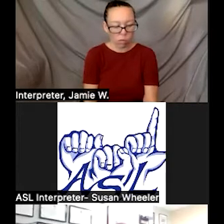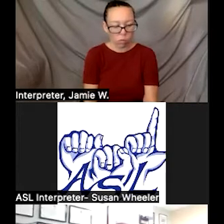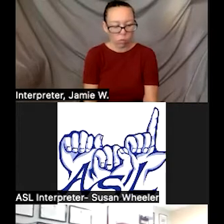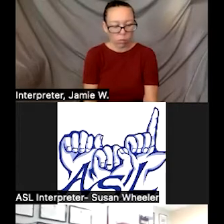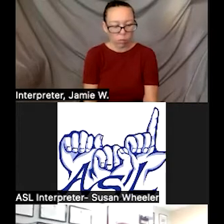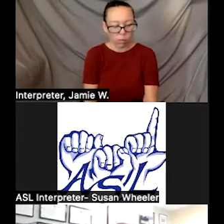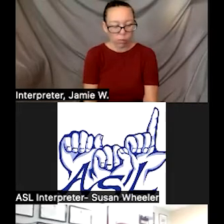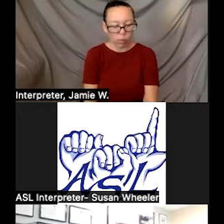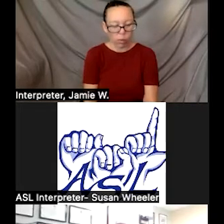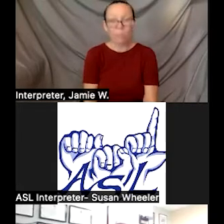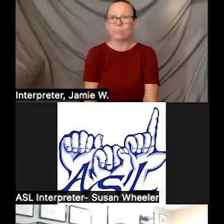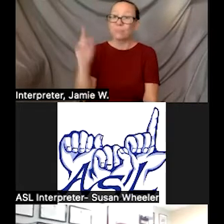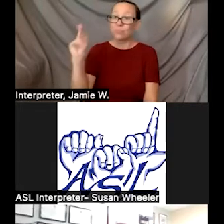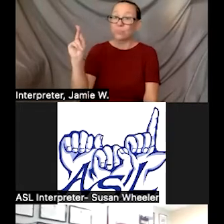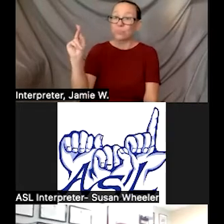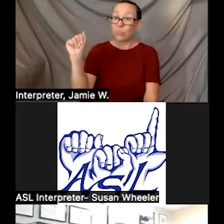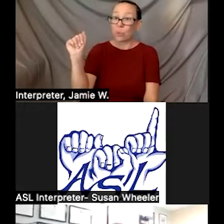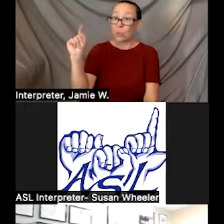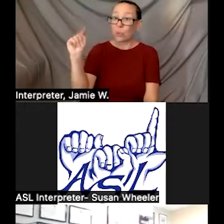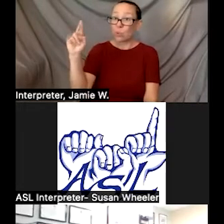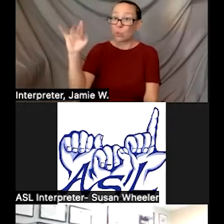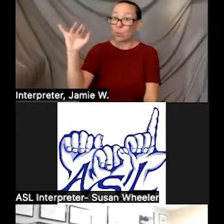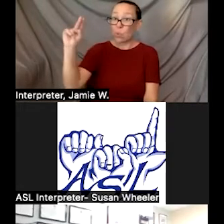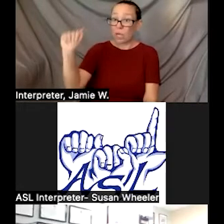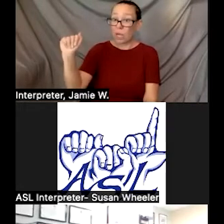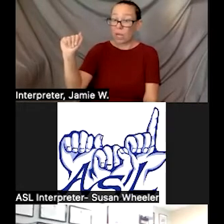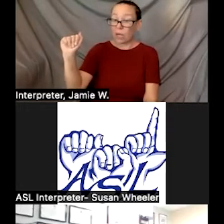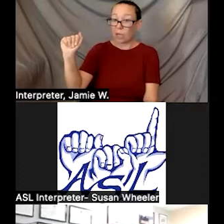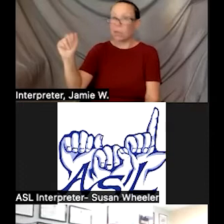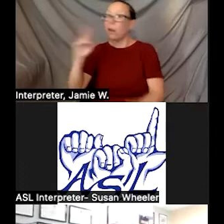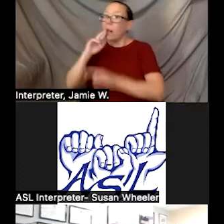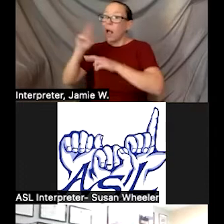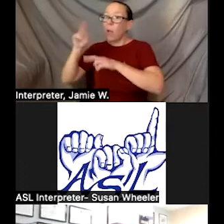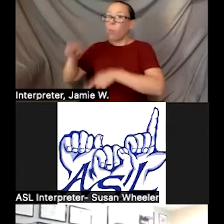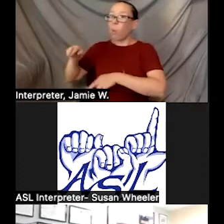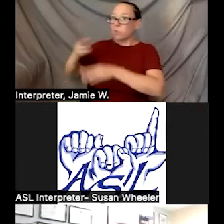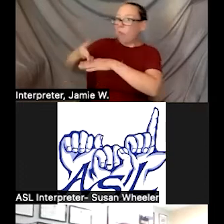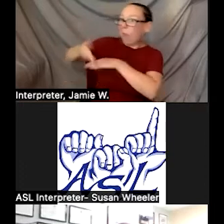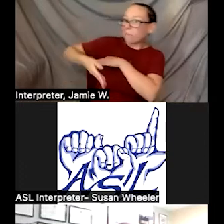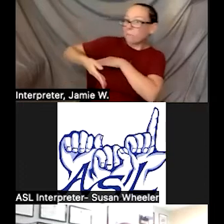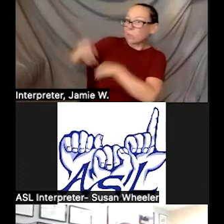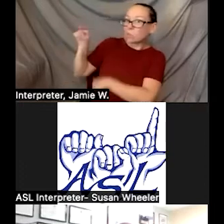follow-ups to Katrina, one of the reports I was reading on that was that there was a lot of